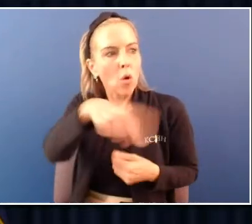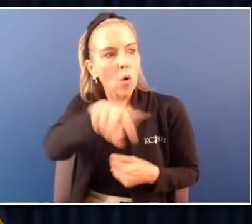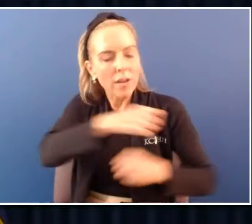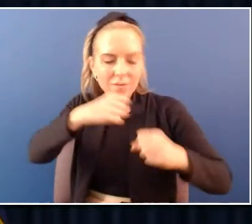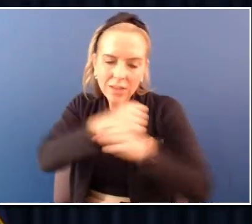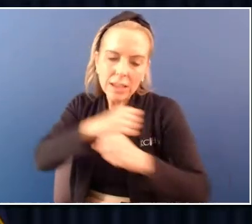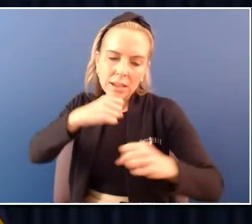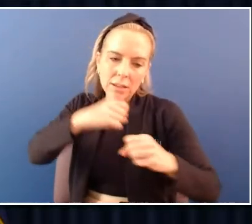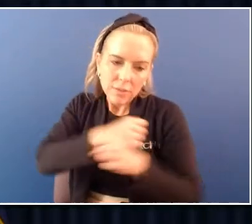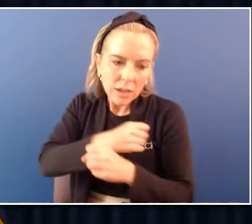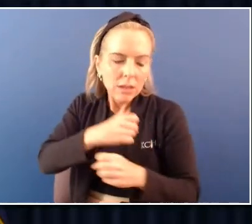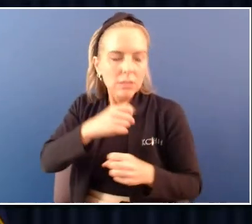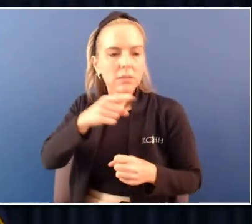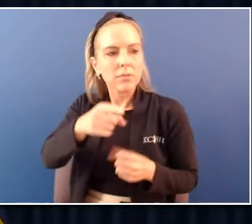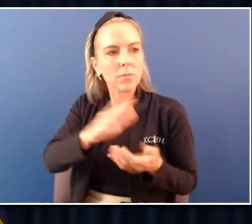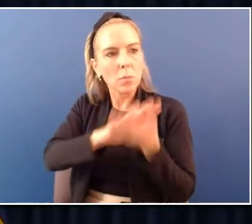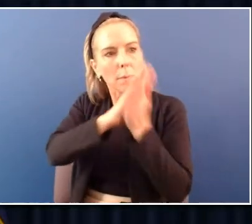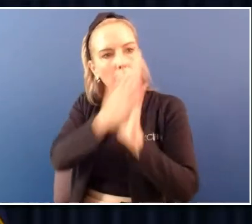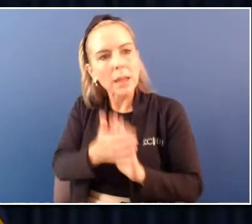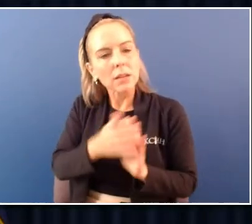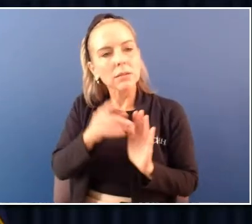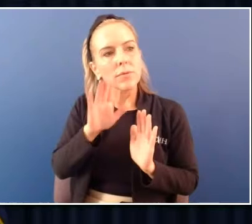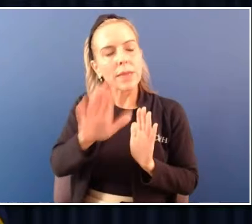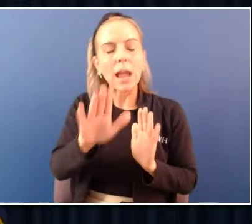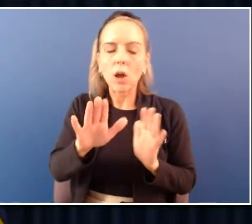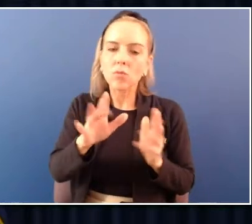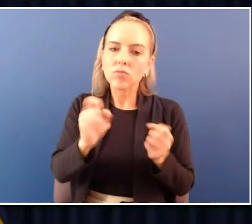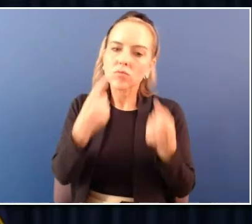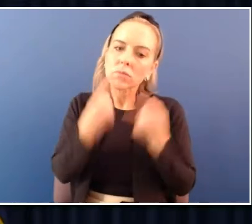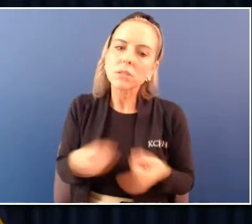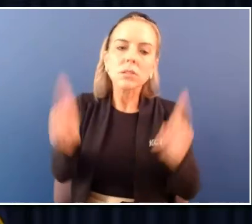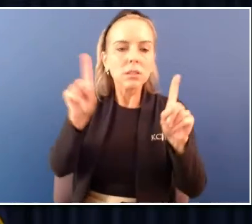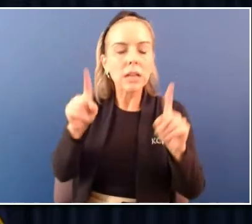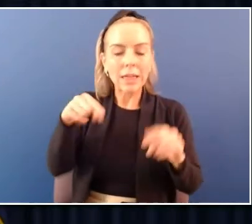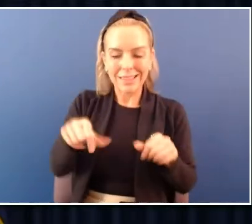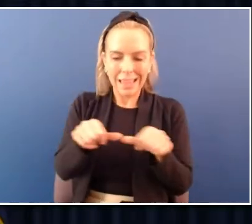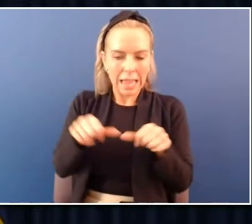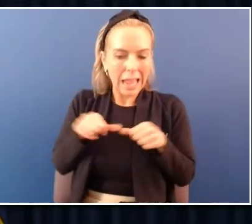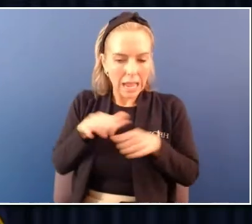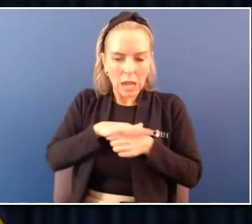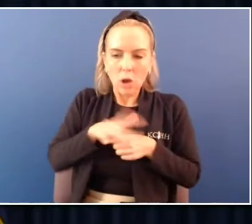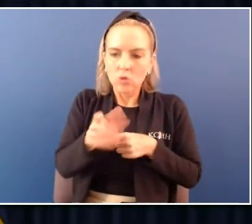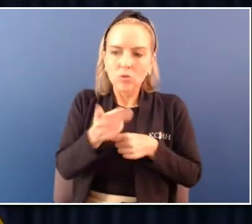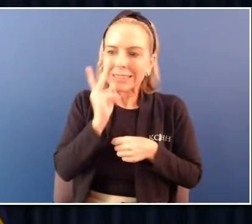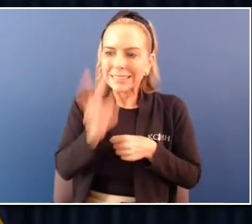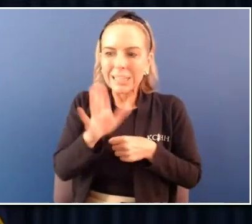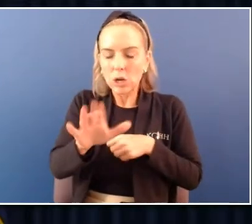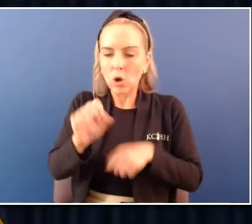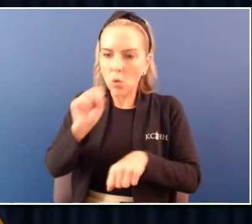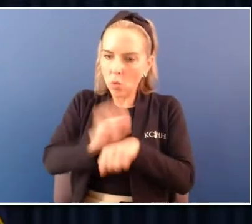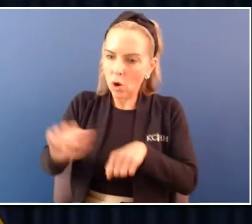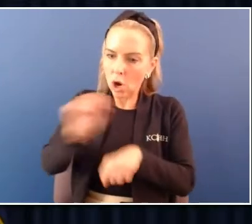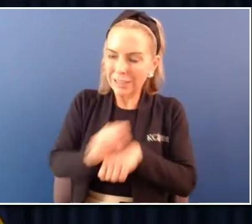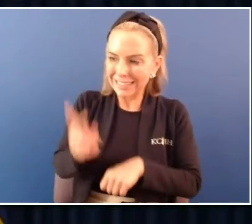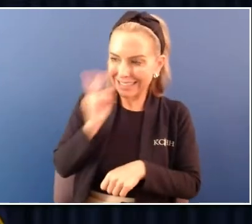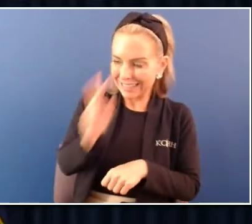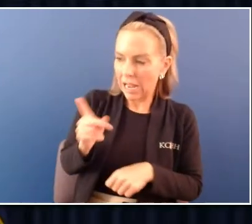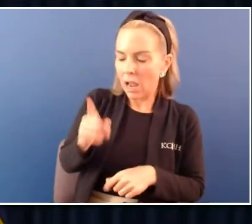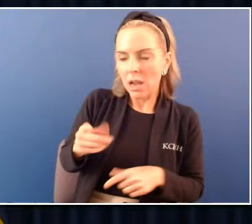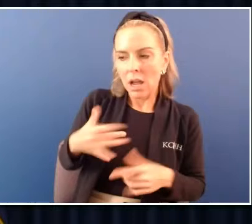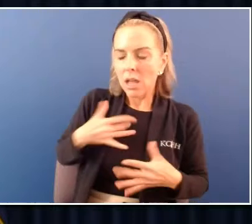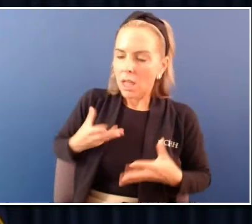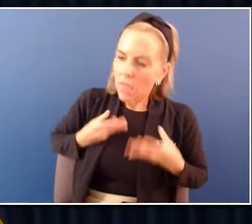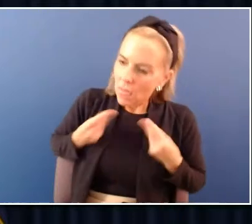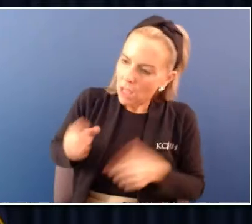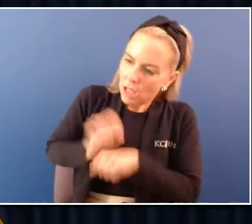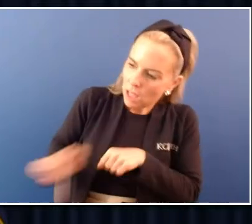the feet, that become the miles of progress. You know, this is an area where you don't see your work pay off every day, but you ought to see this